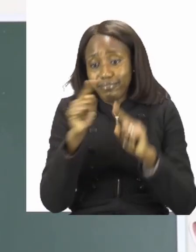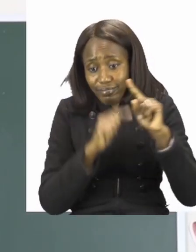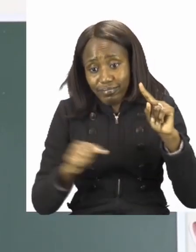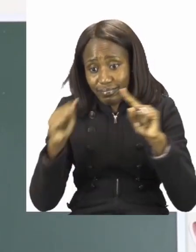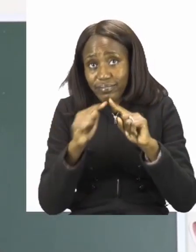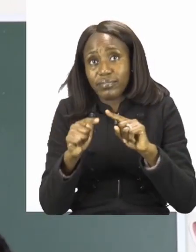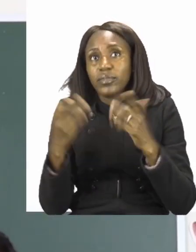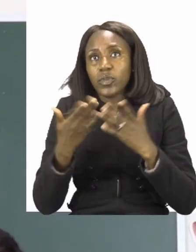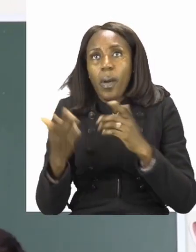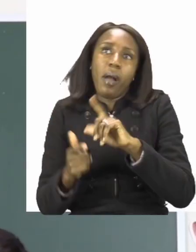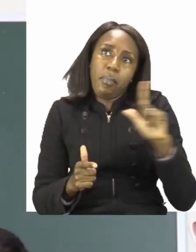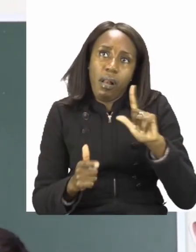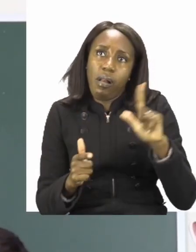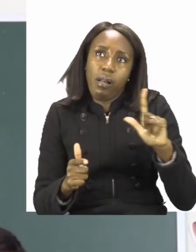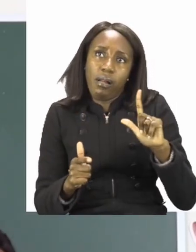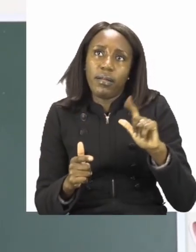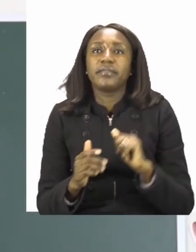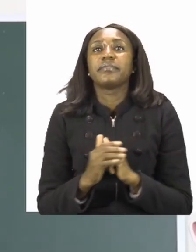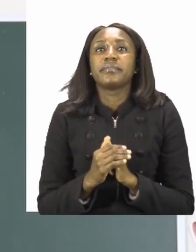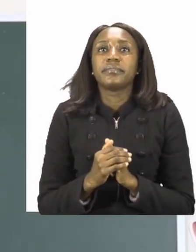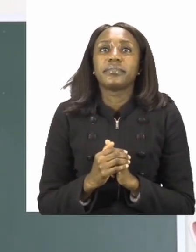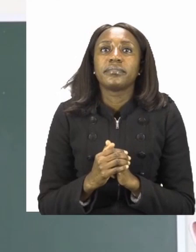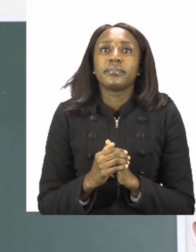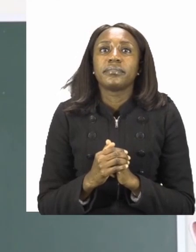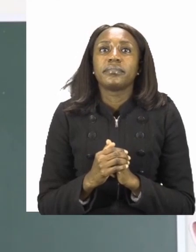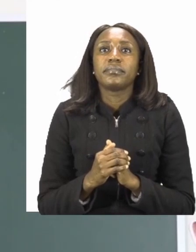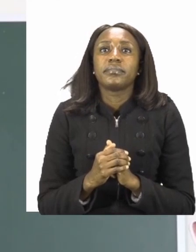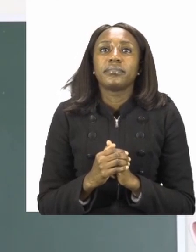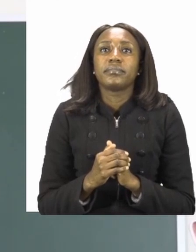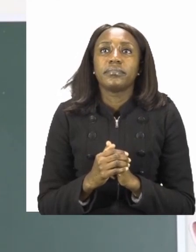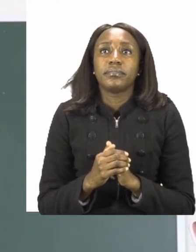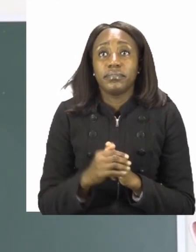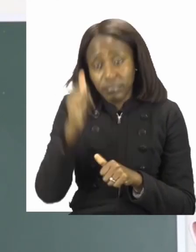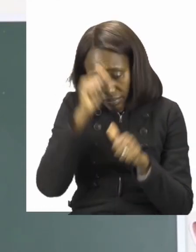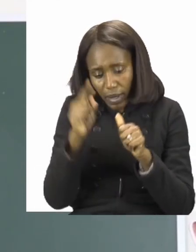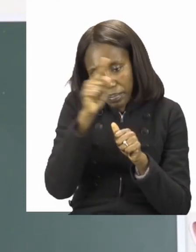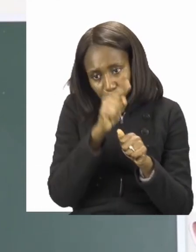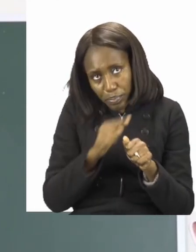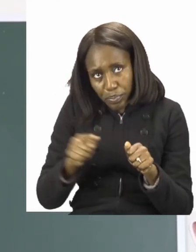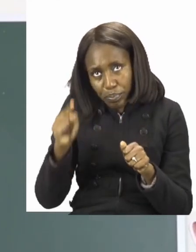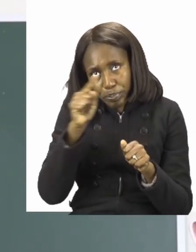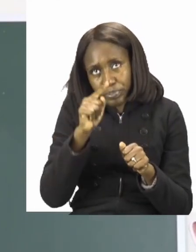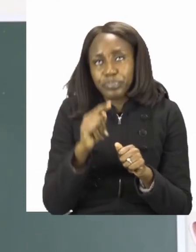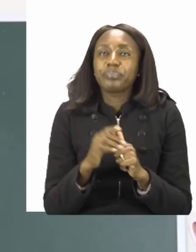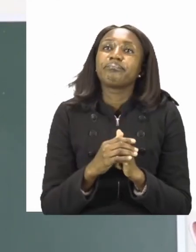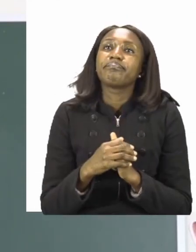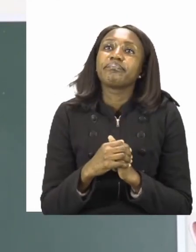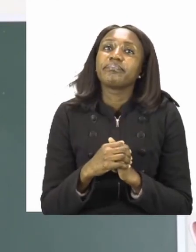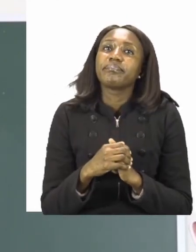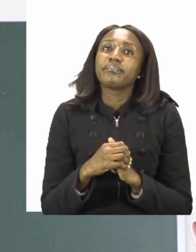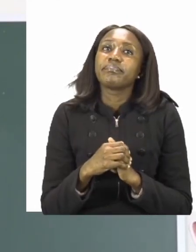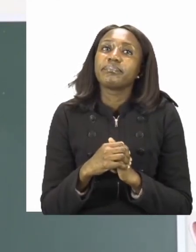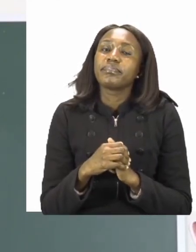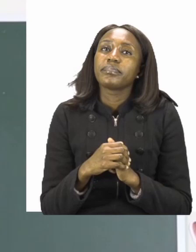the left side. Remember, boys and girls, a circle is round. It doesn't have any corners or